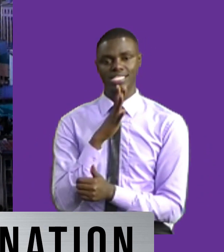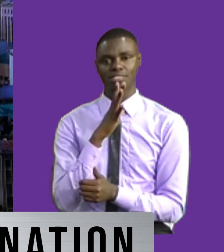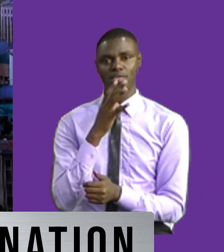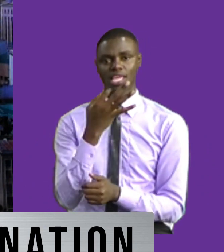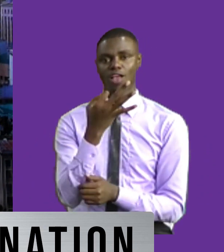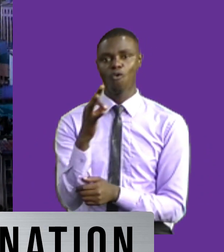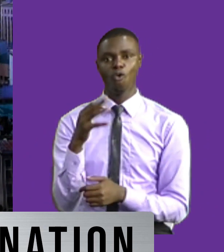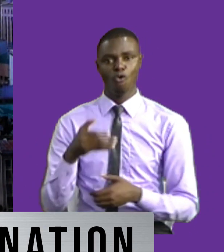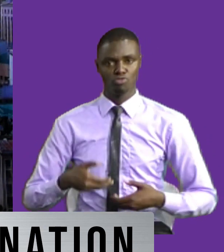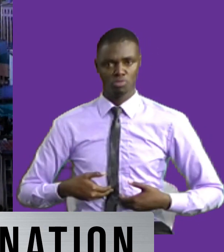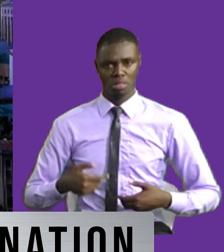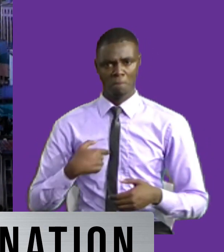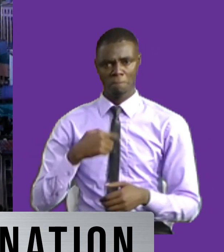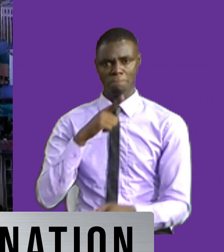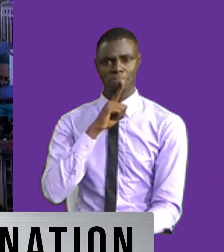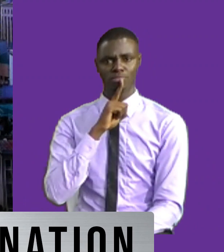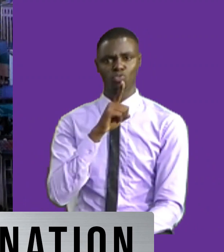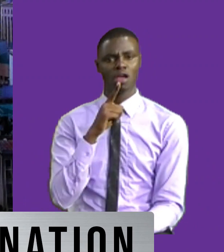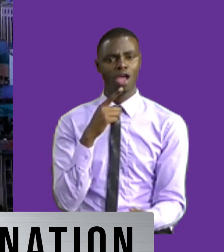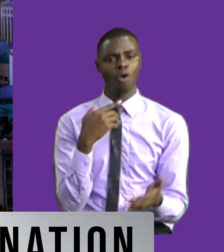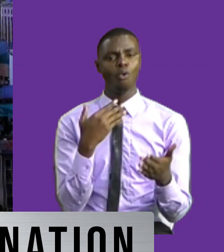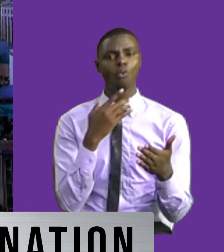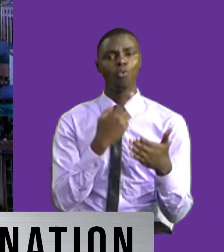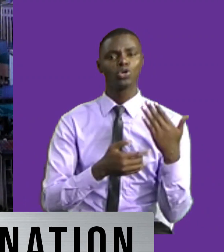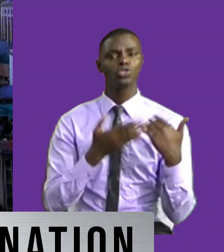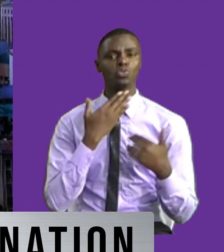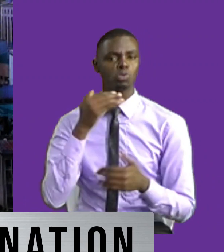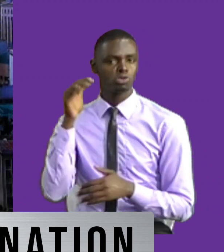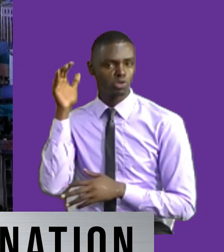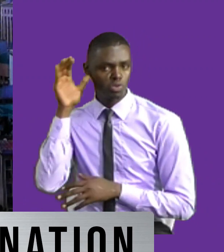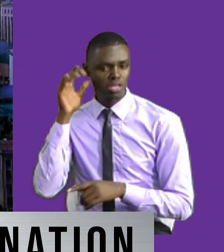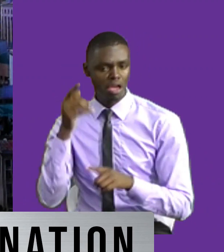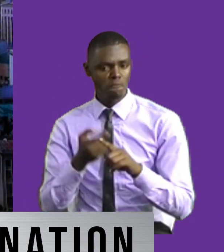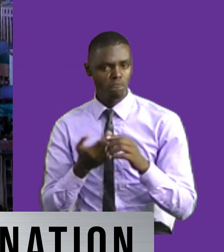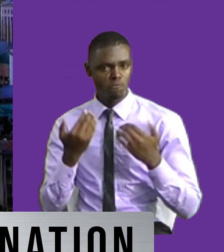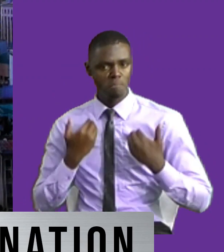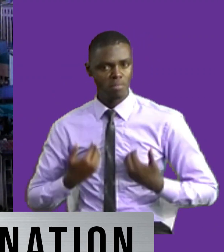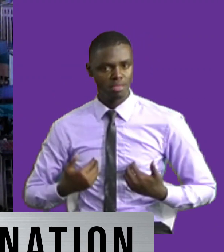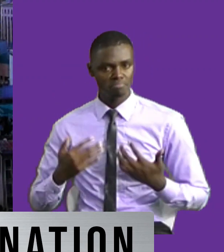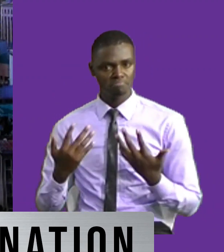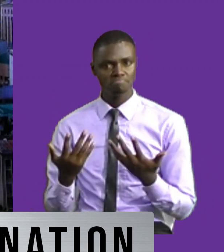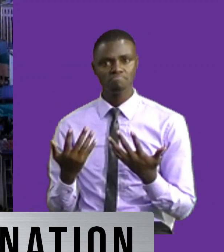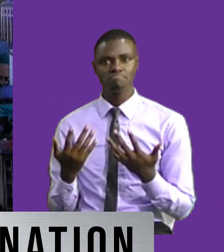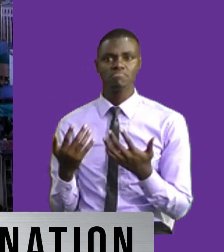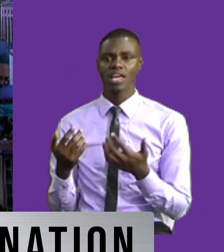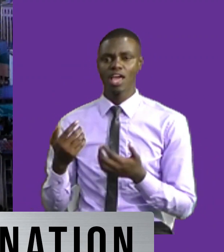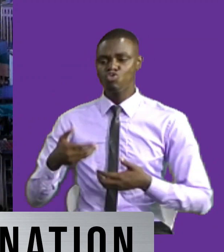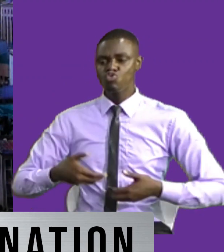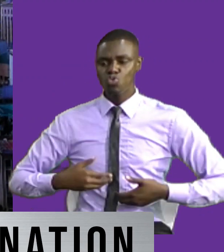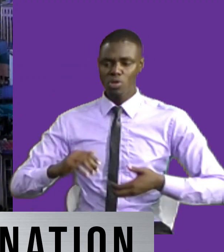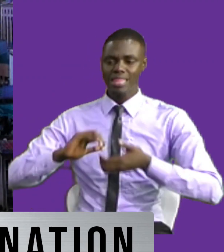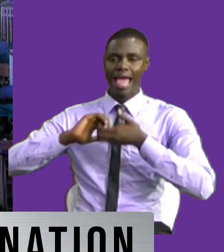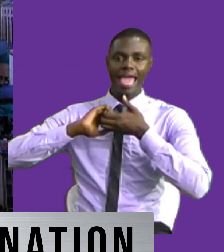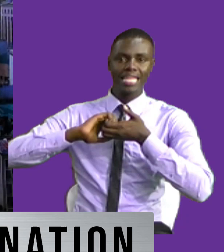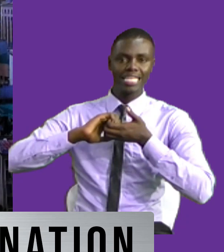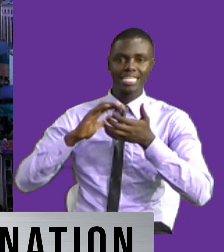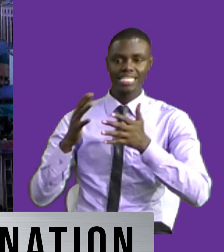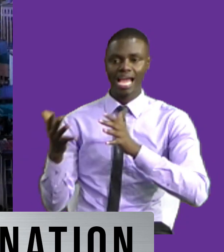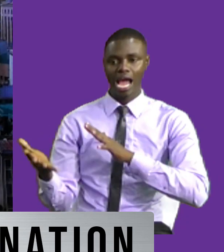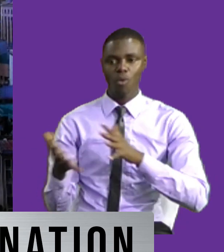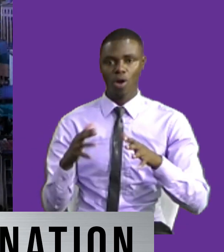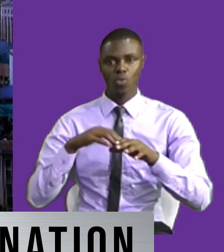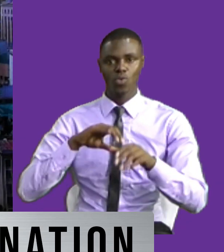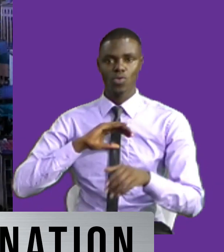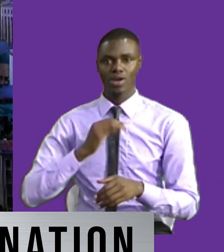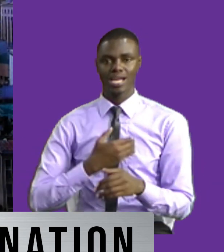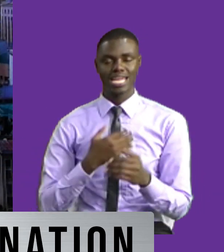them, I'm sure what you want to hear from me is how we can engage them in our economy. Right.